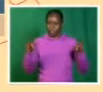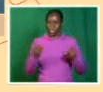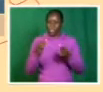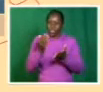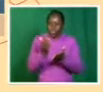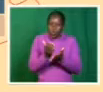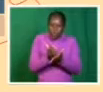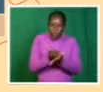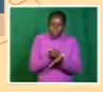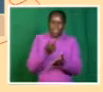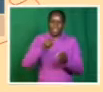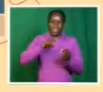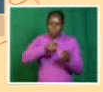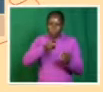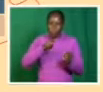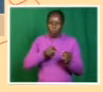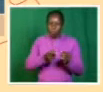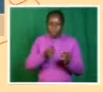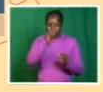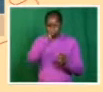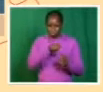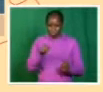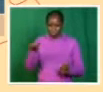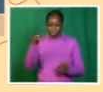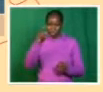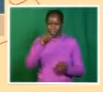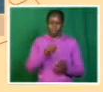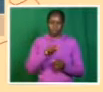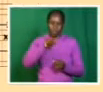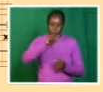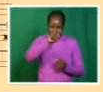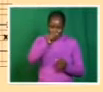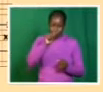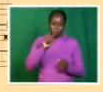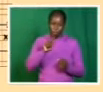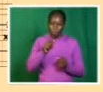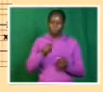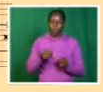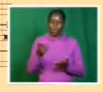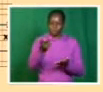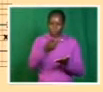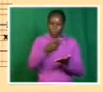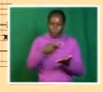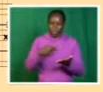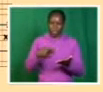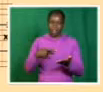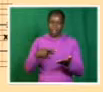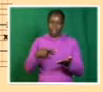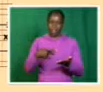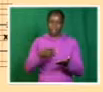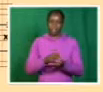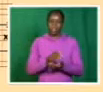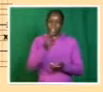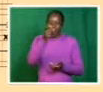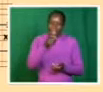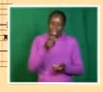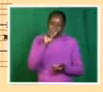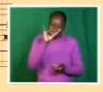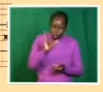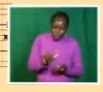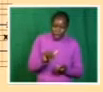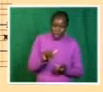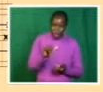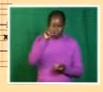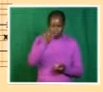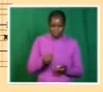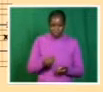points and go and plot them. Those points, those coordinates, you go to plot them in the xy plane. Here